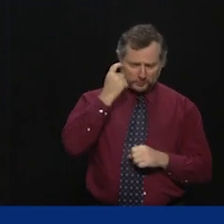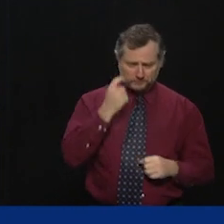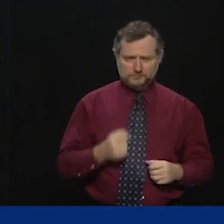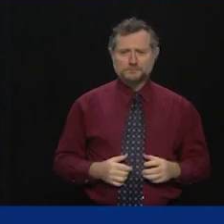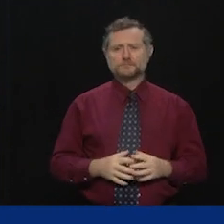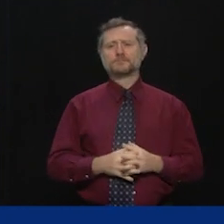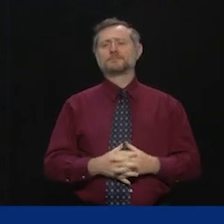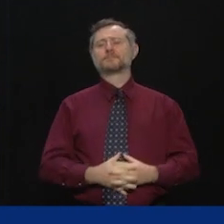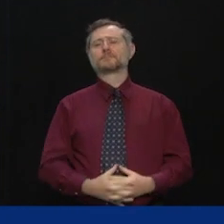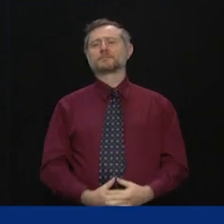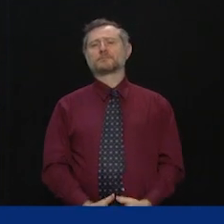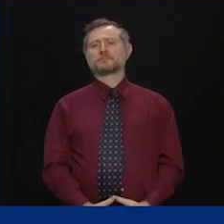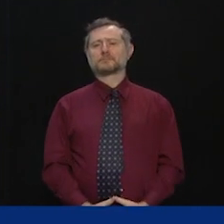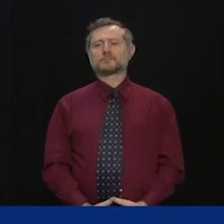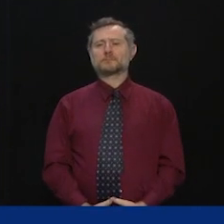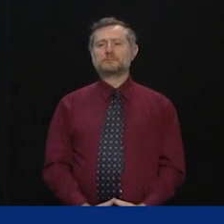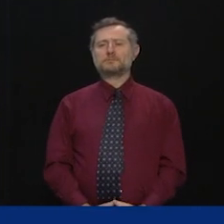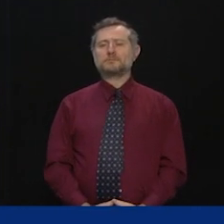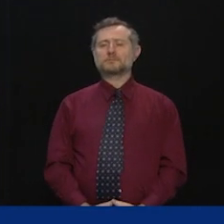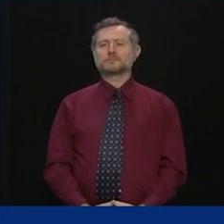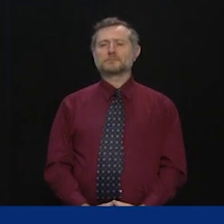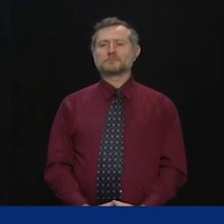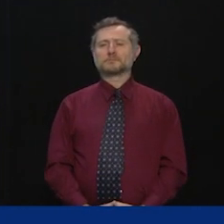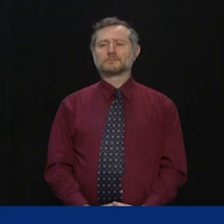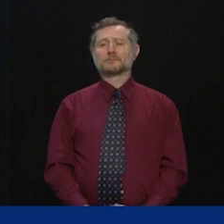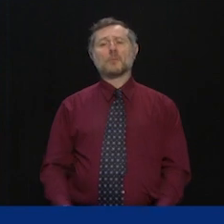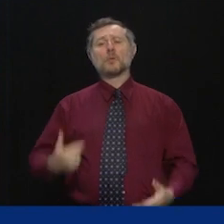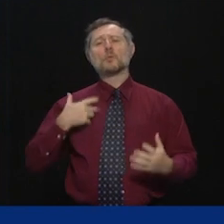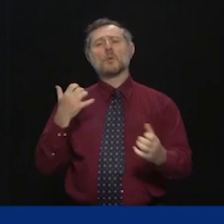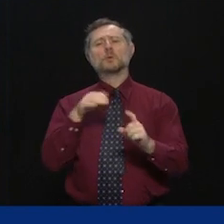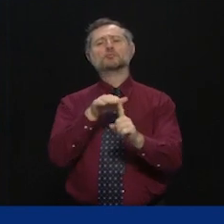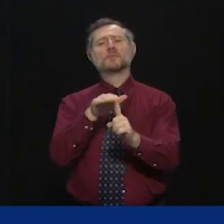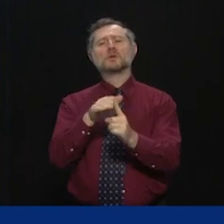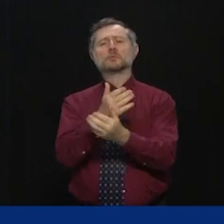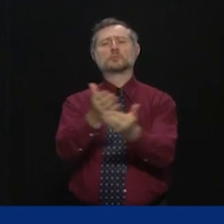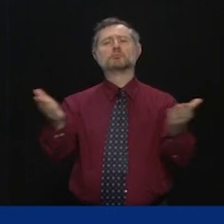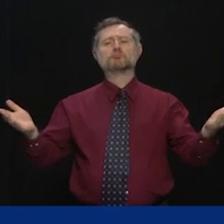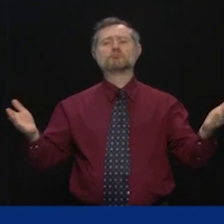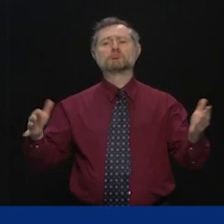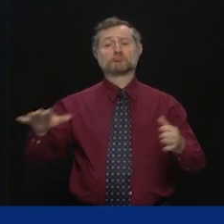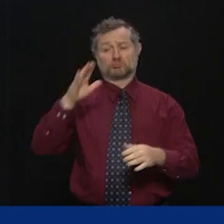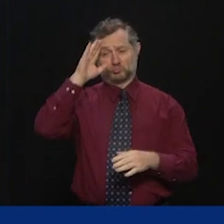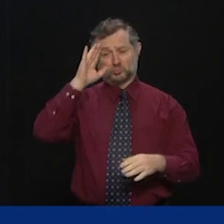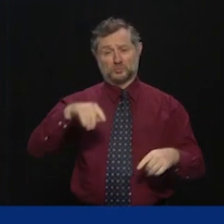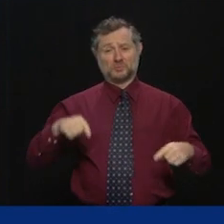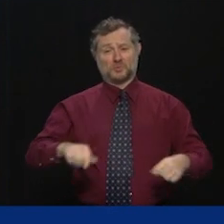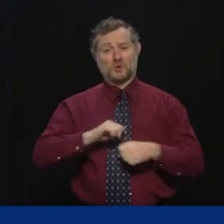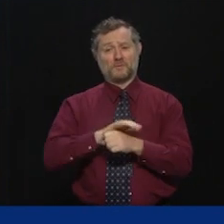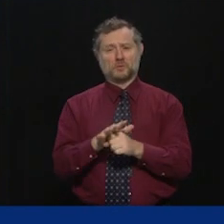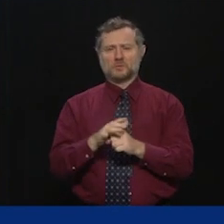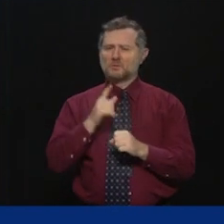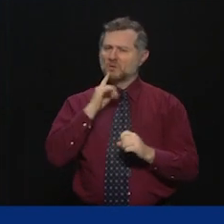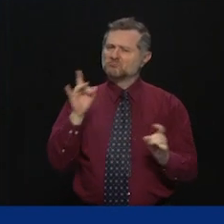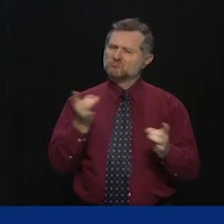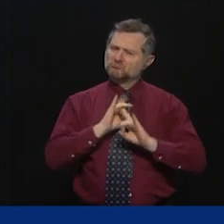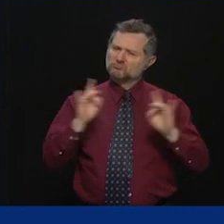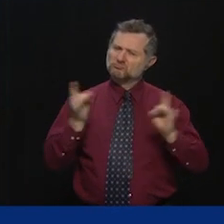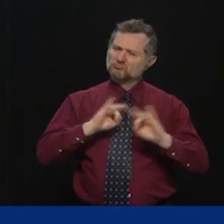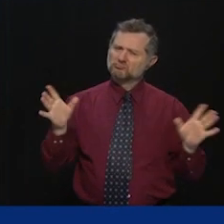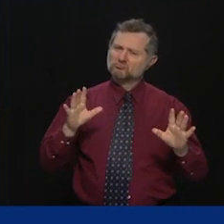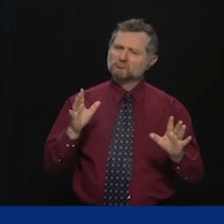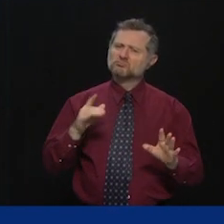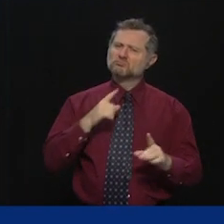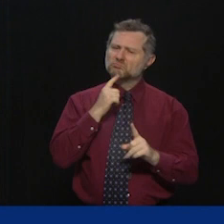say that, let me just remind everybody how COVID really decimated and devastated us